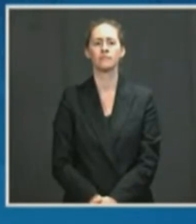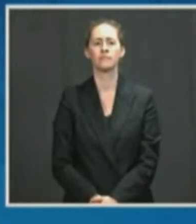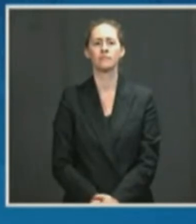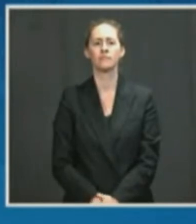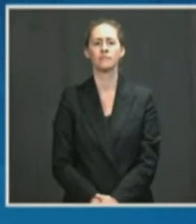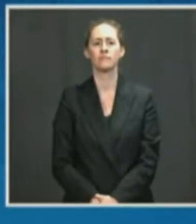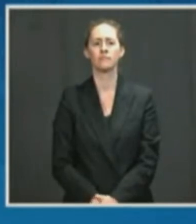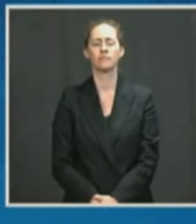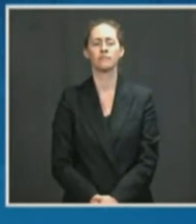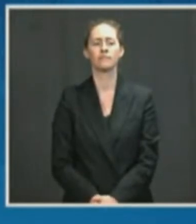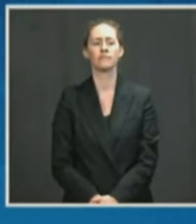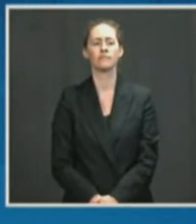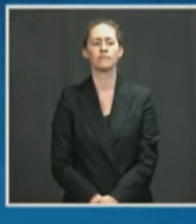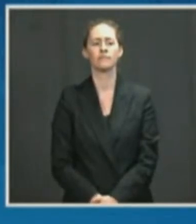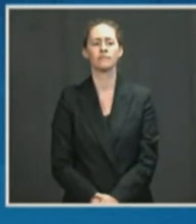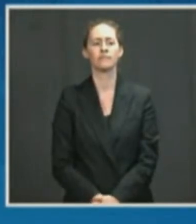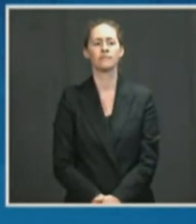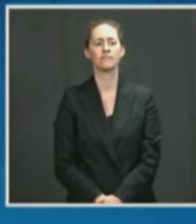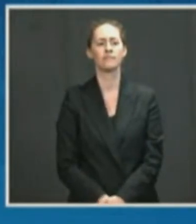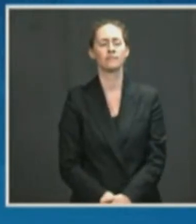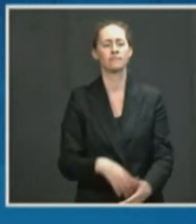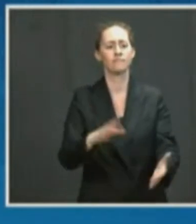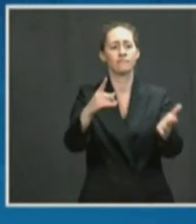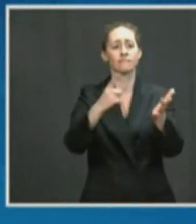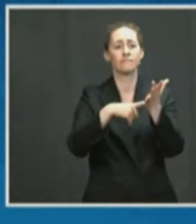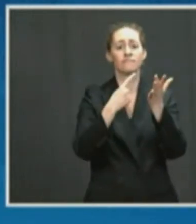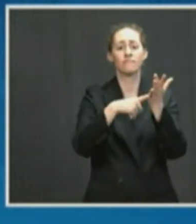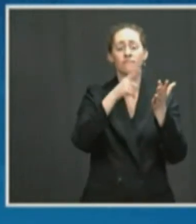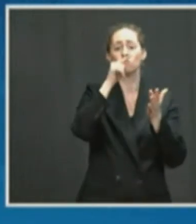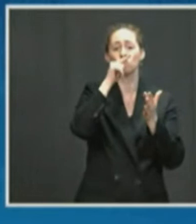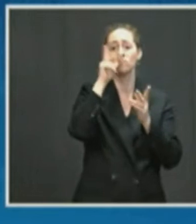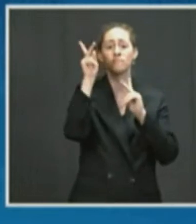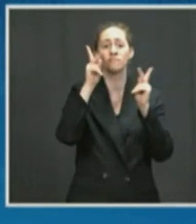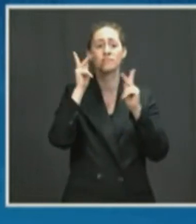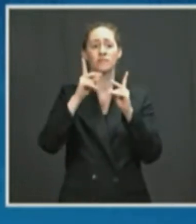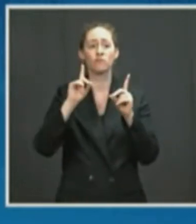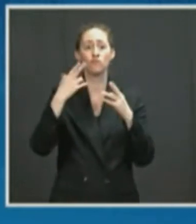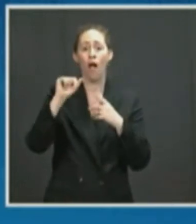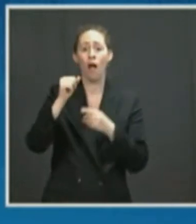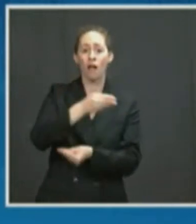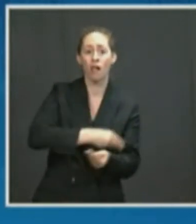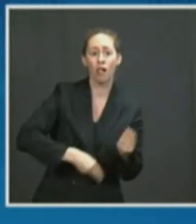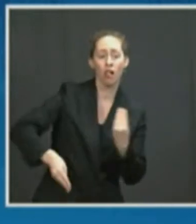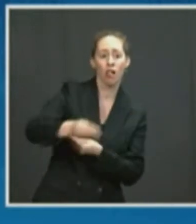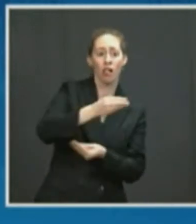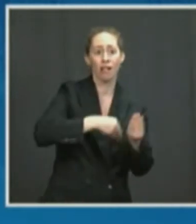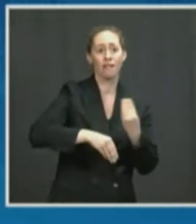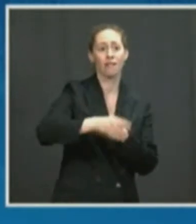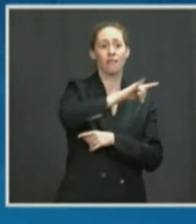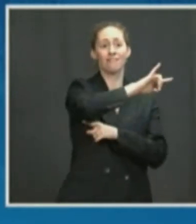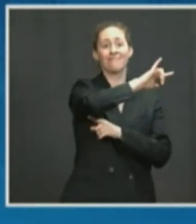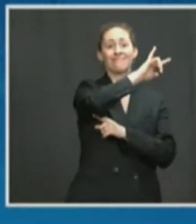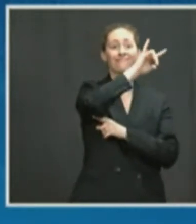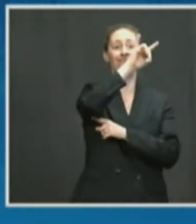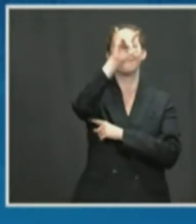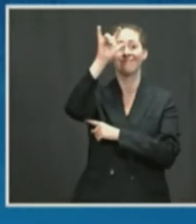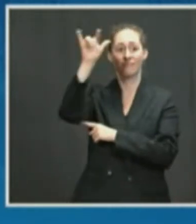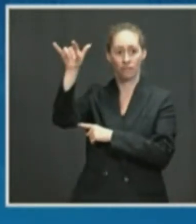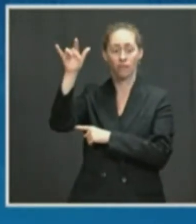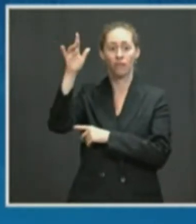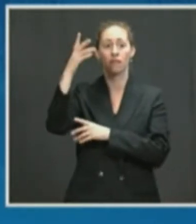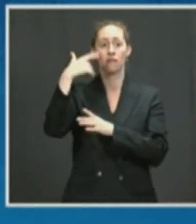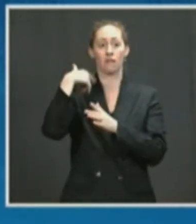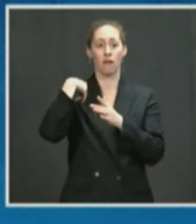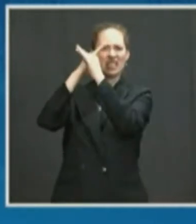with drugs. And this also responds to the needs of these persons who are protecting drug